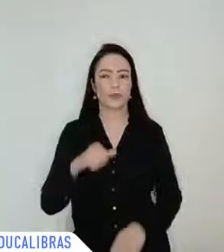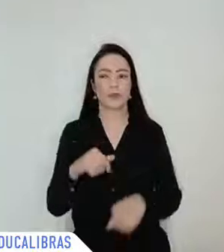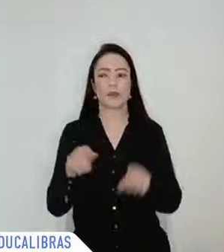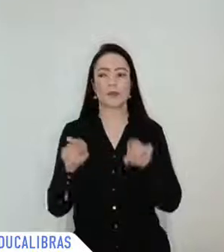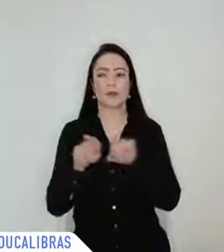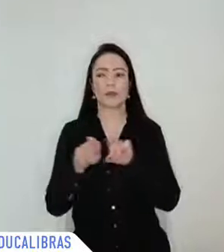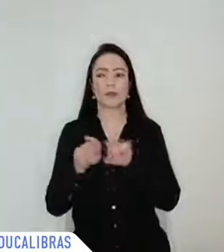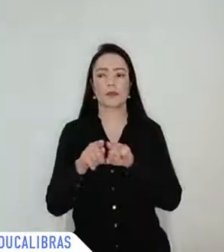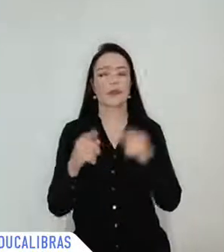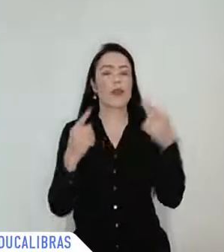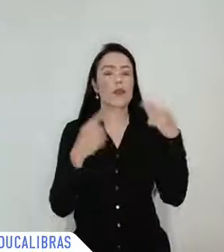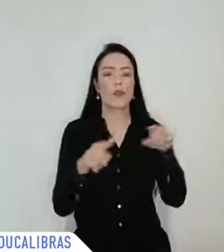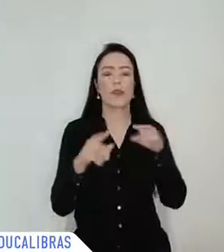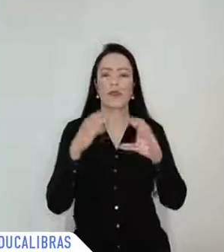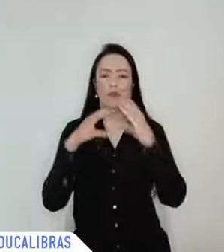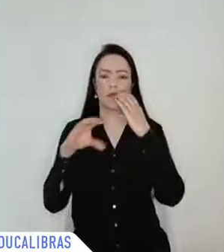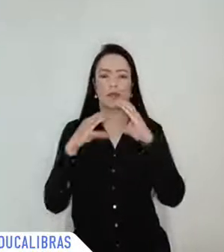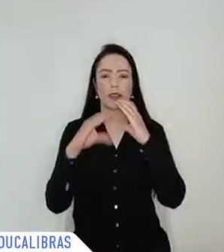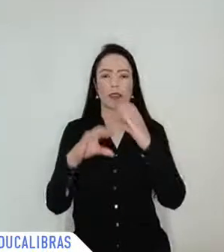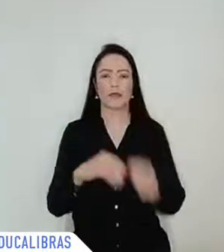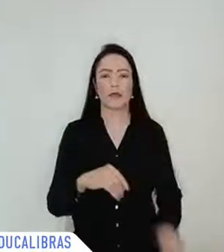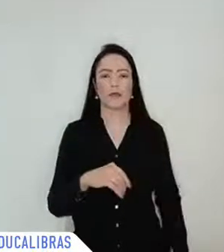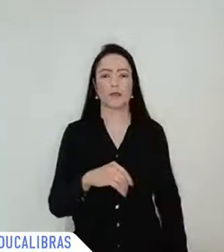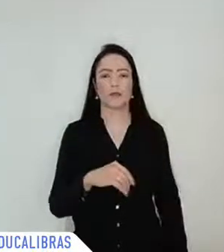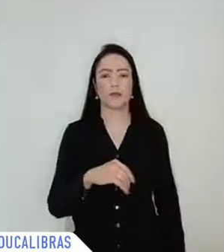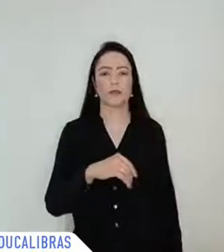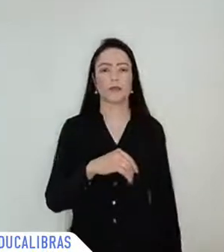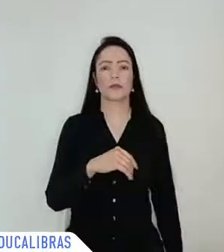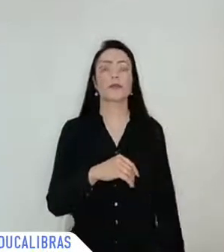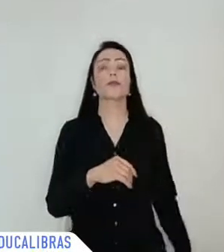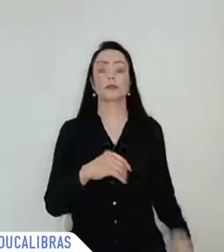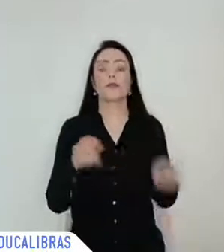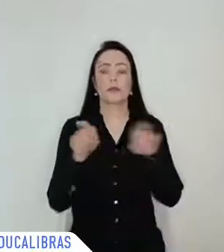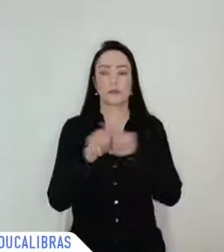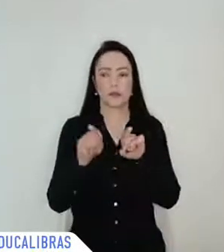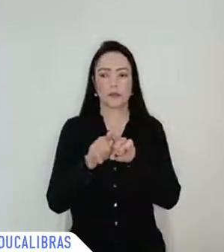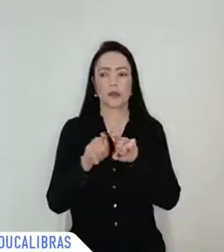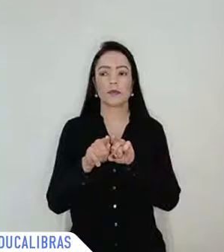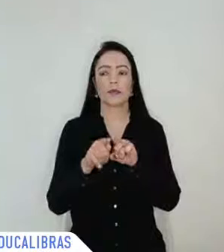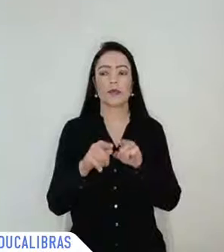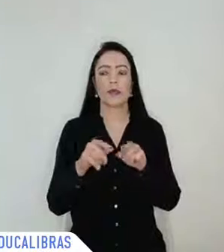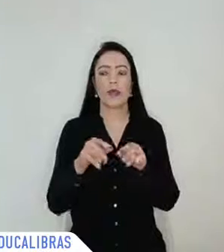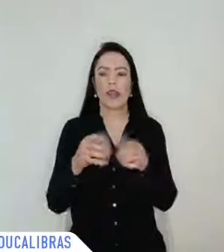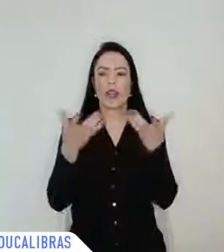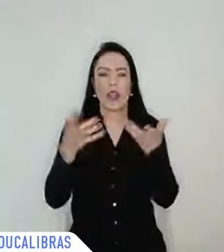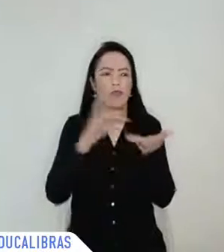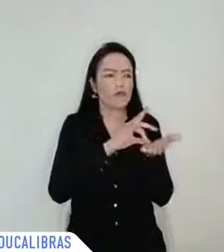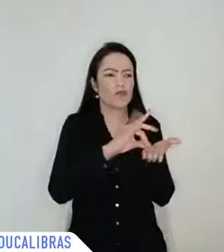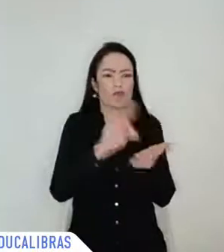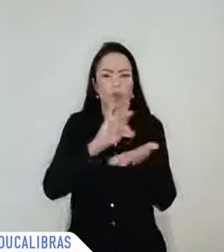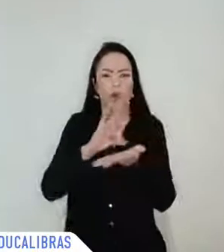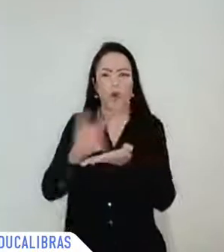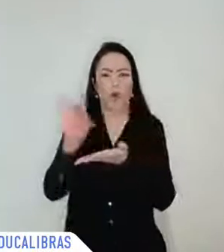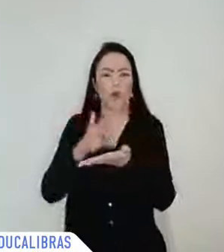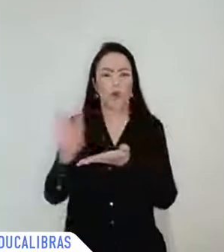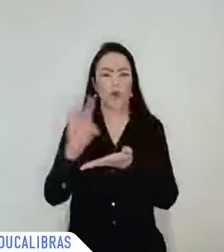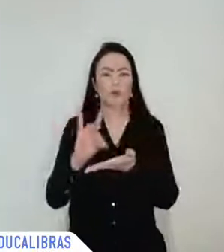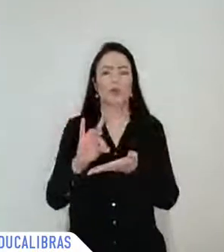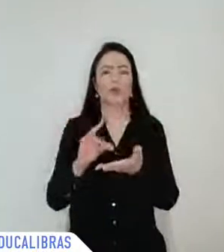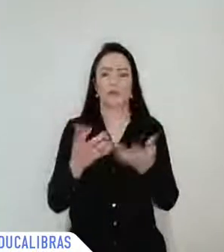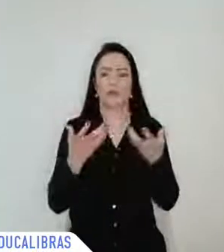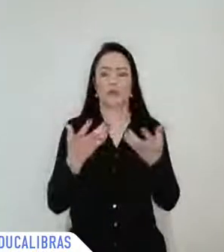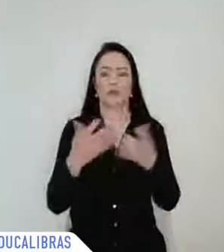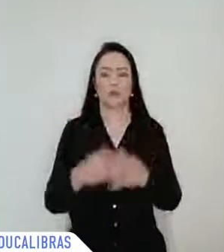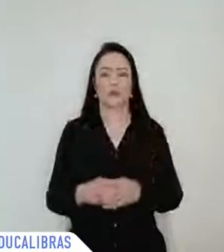This is more constant even against women reporters. And